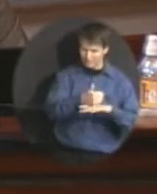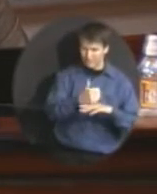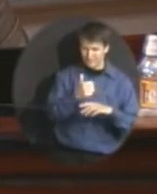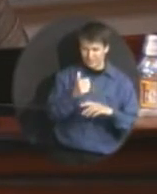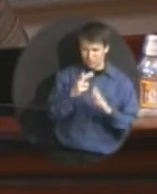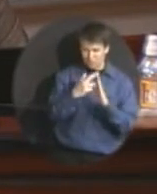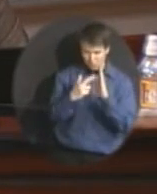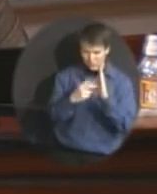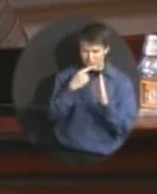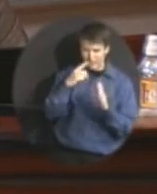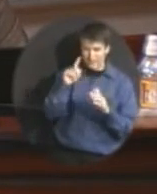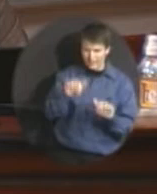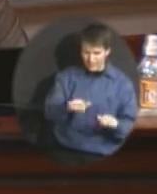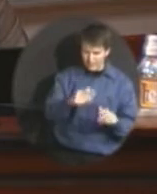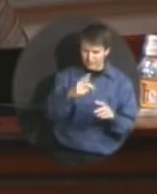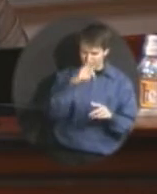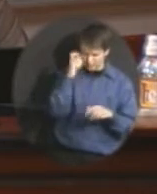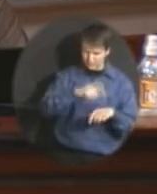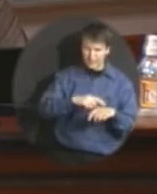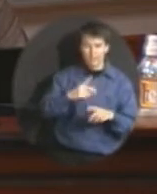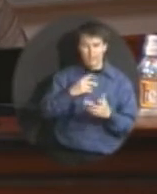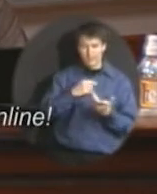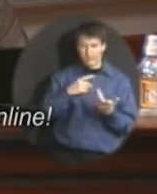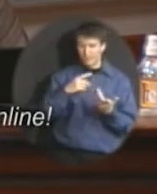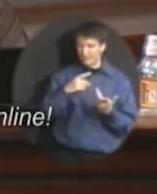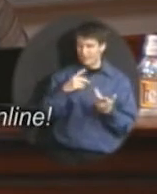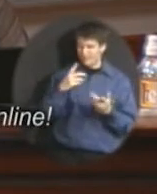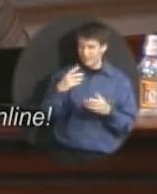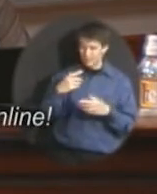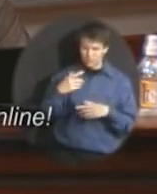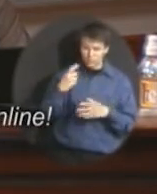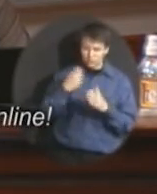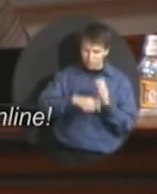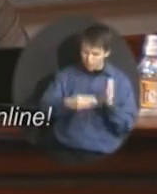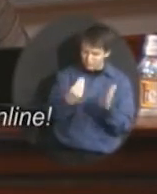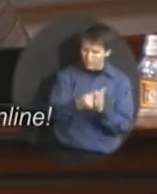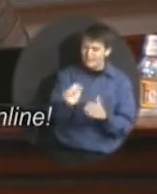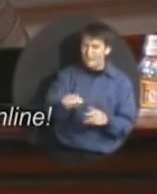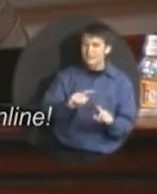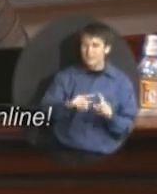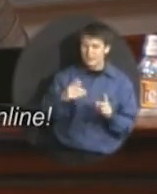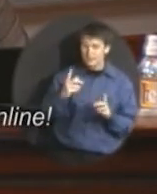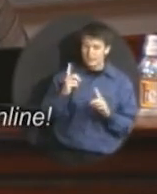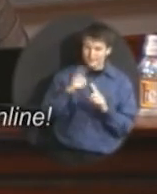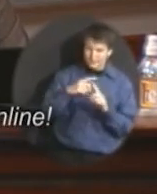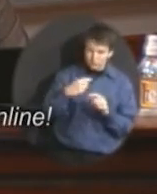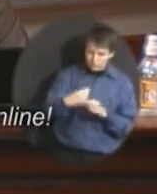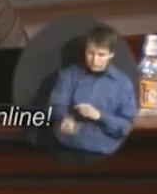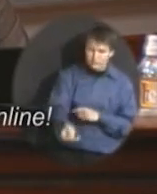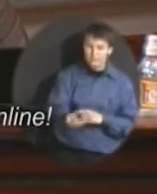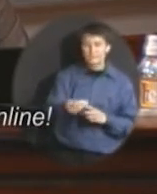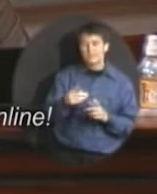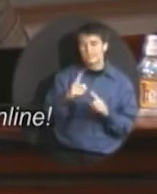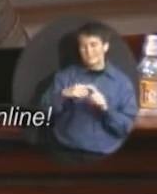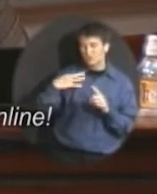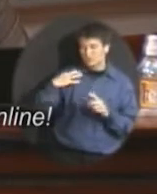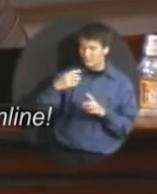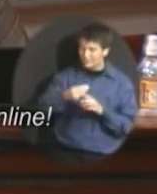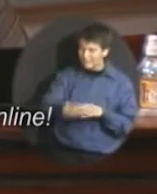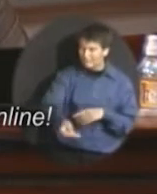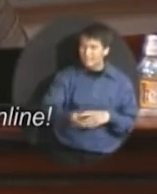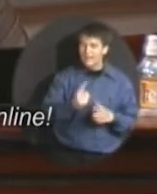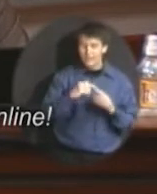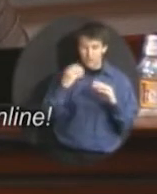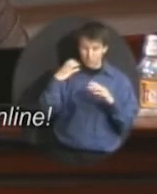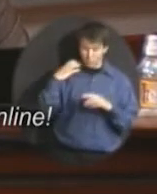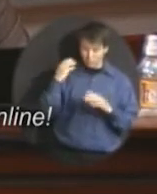regulated. It says you can charge a fee. They get a T-shirt for it. They, get whatever it might be. And our coaches instruct